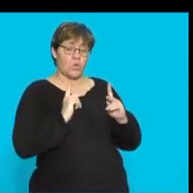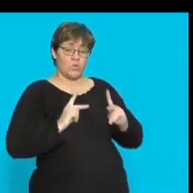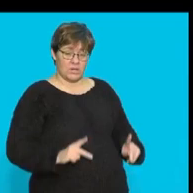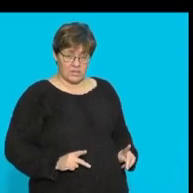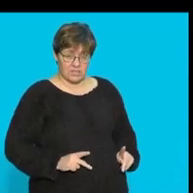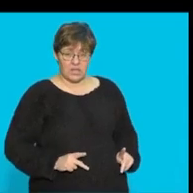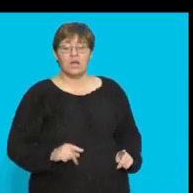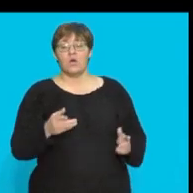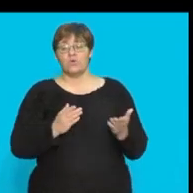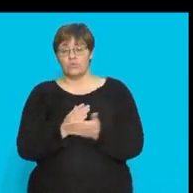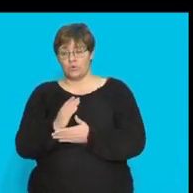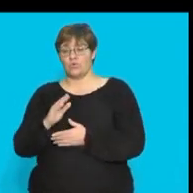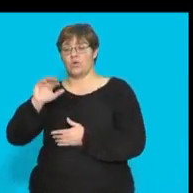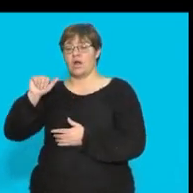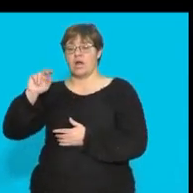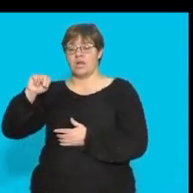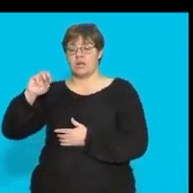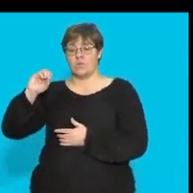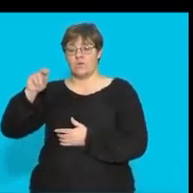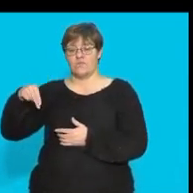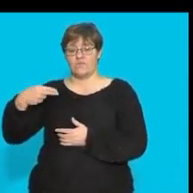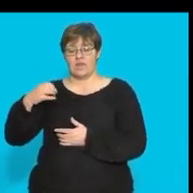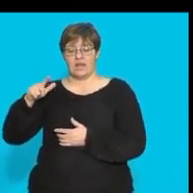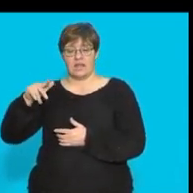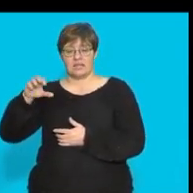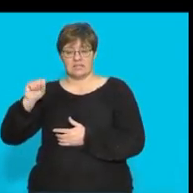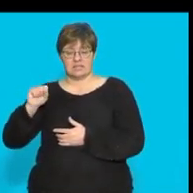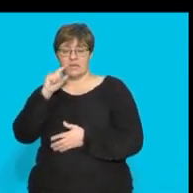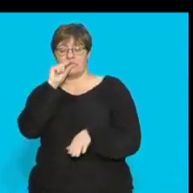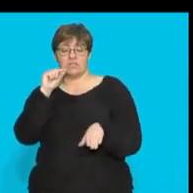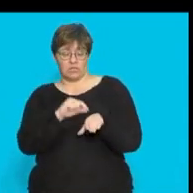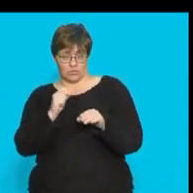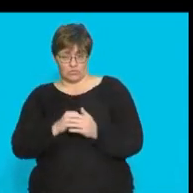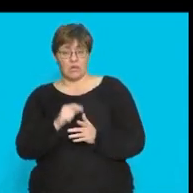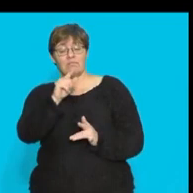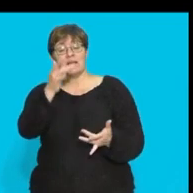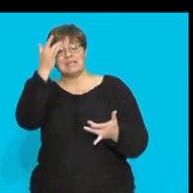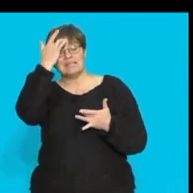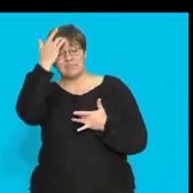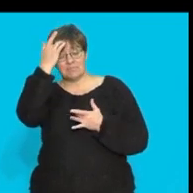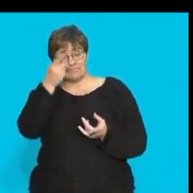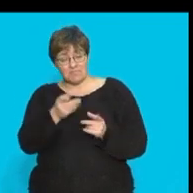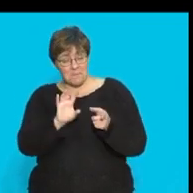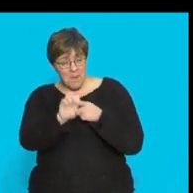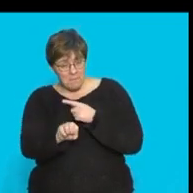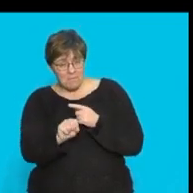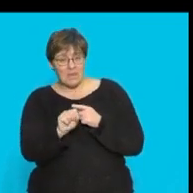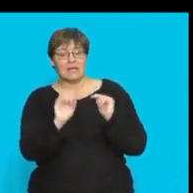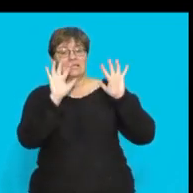the Anopheles mosquito, and malaria symptoms only appear